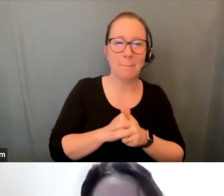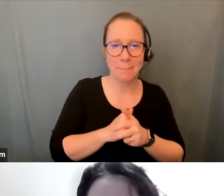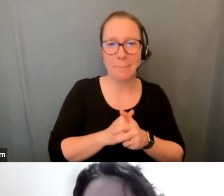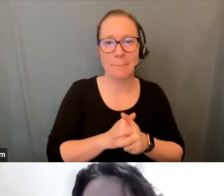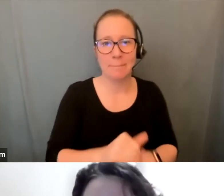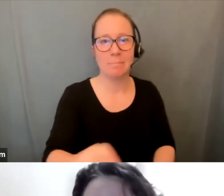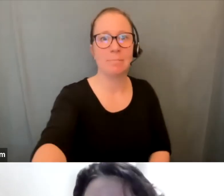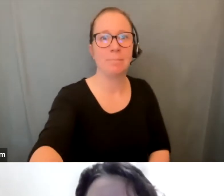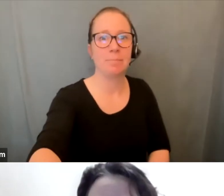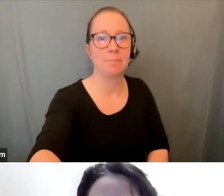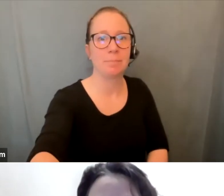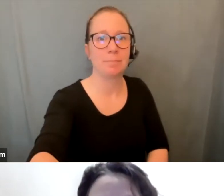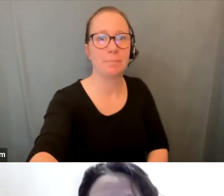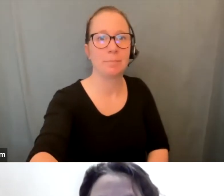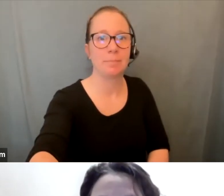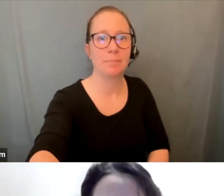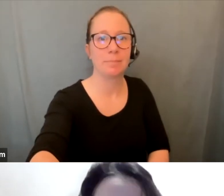It's a better way of putting it. Thank you.